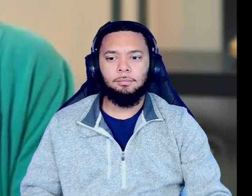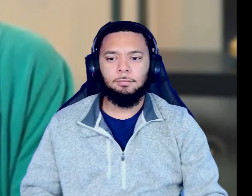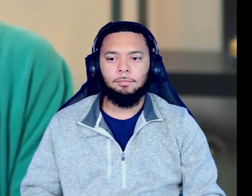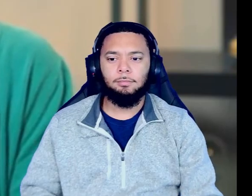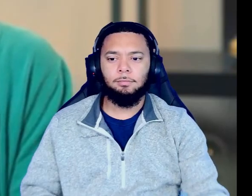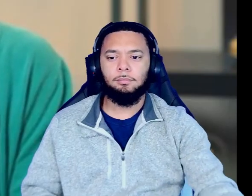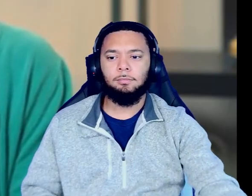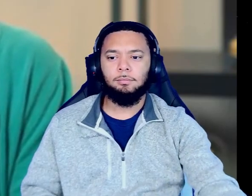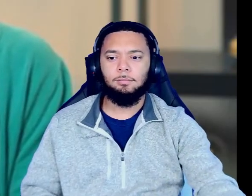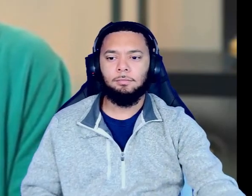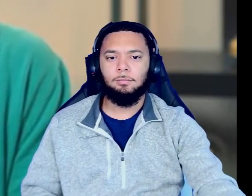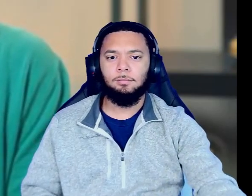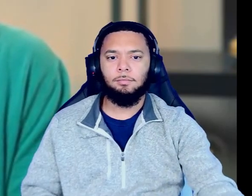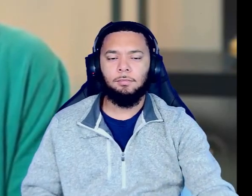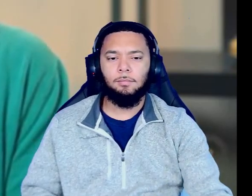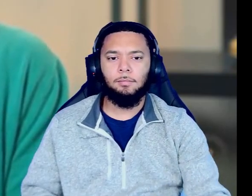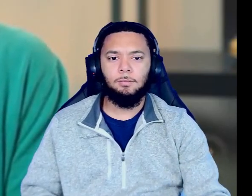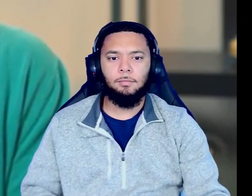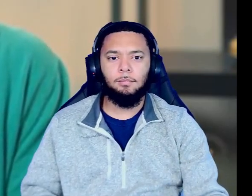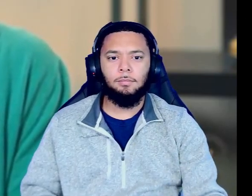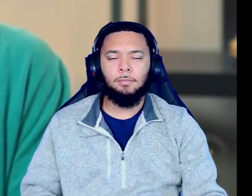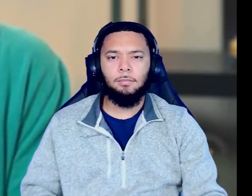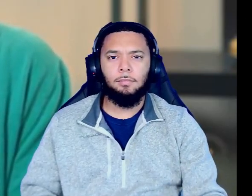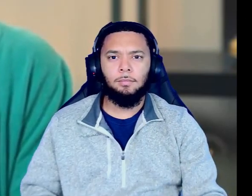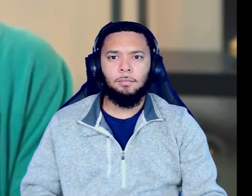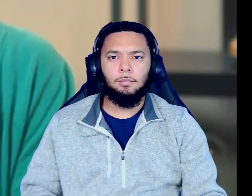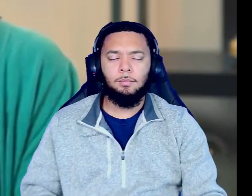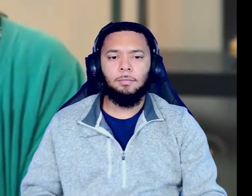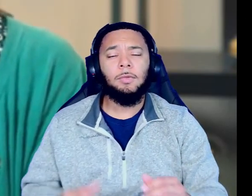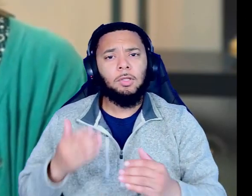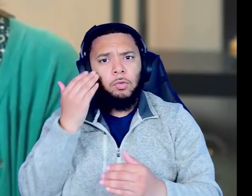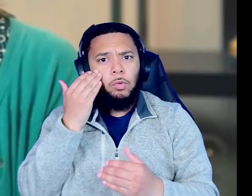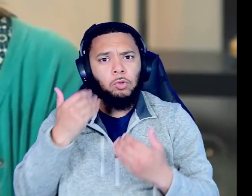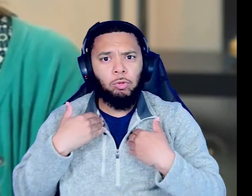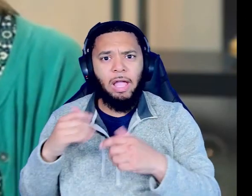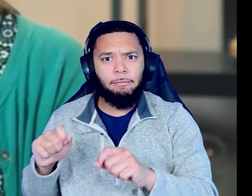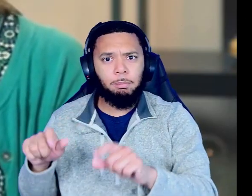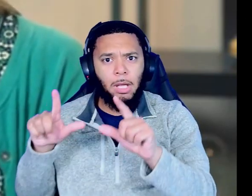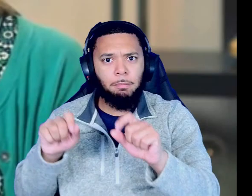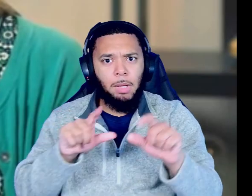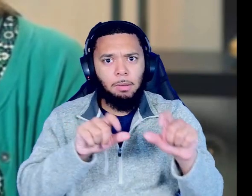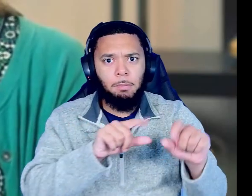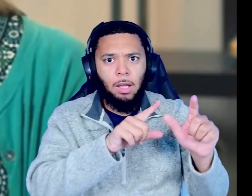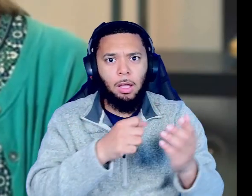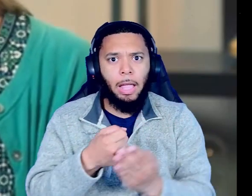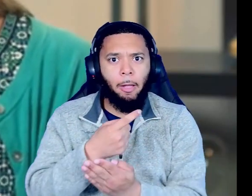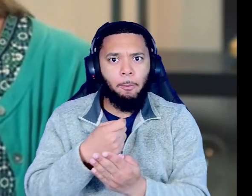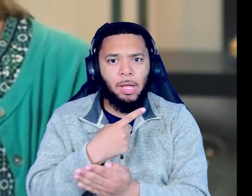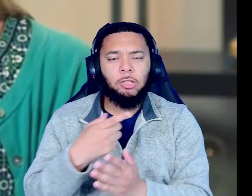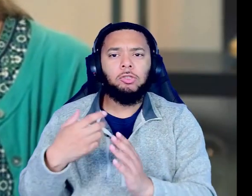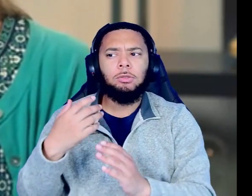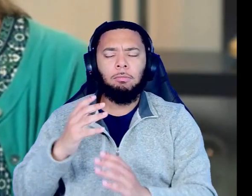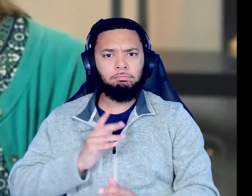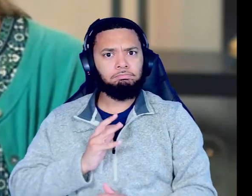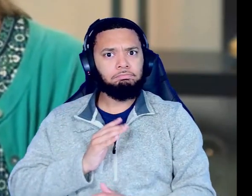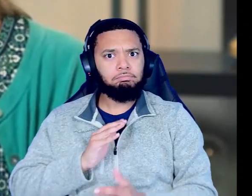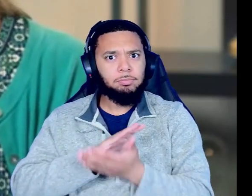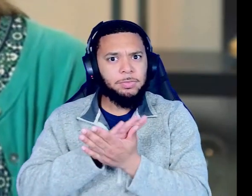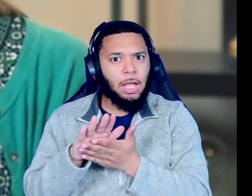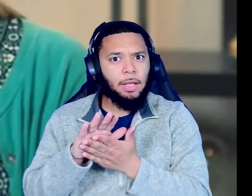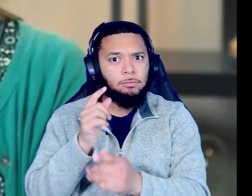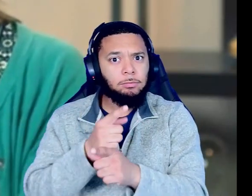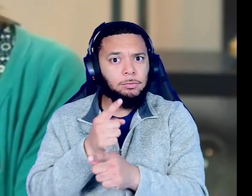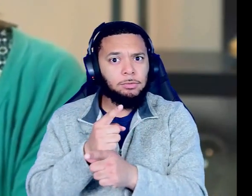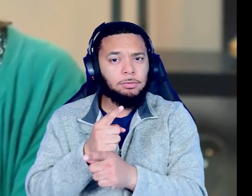So just like there's ways to get message dialog boxes that are fancier, a little spicier, there's also ways